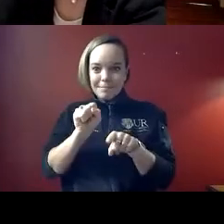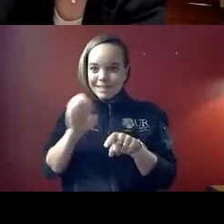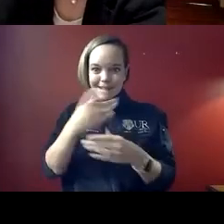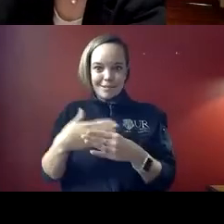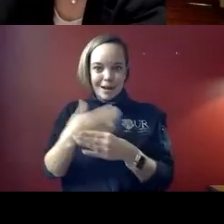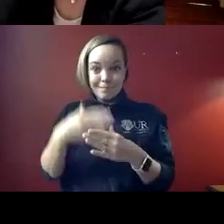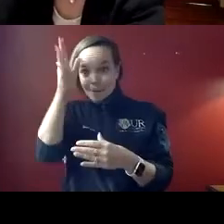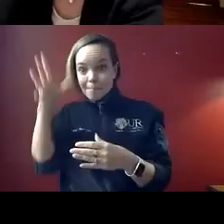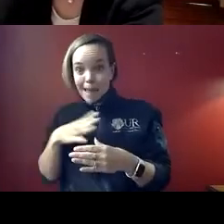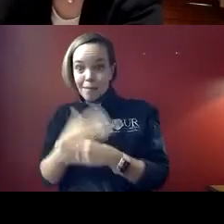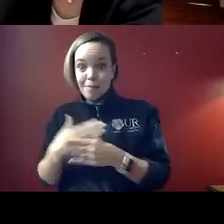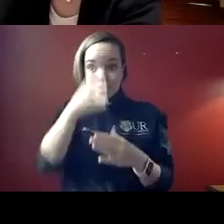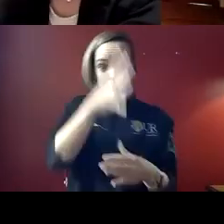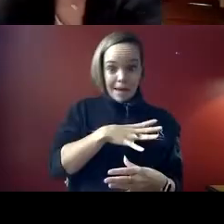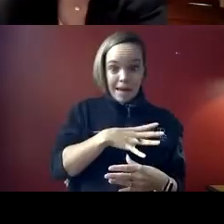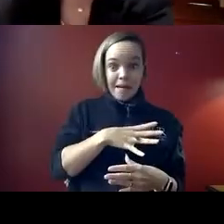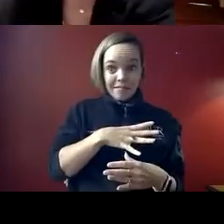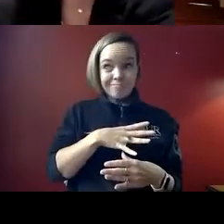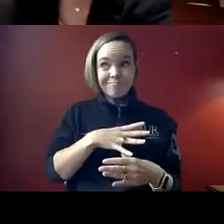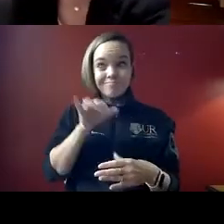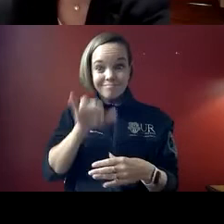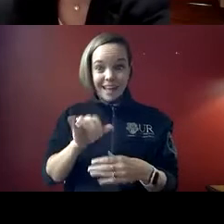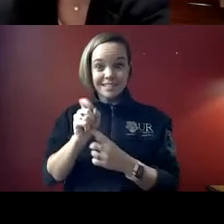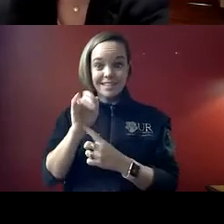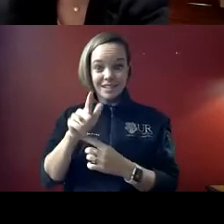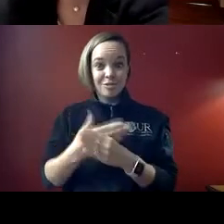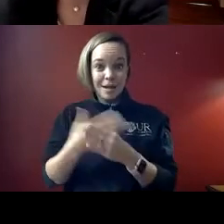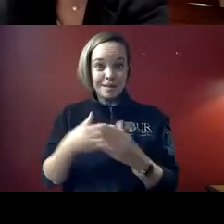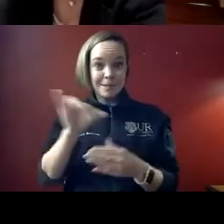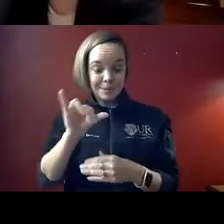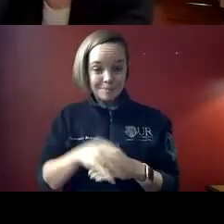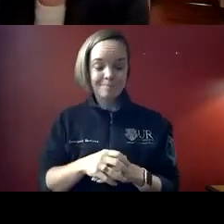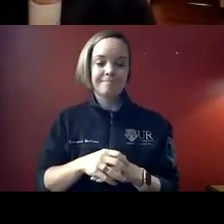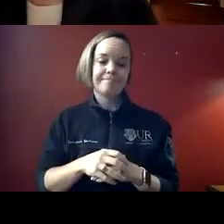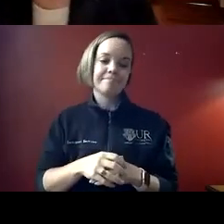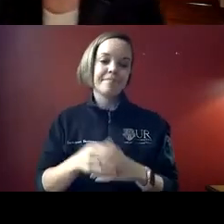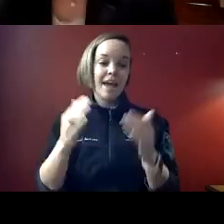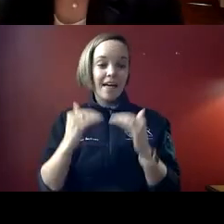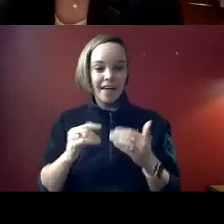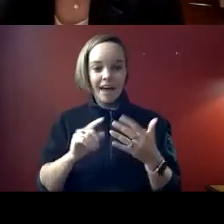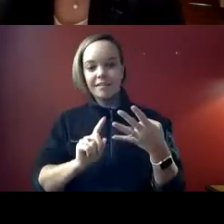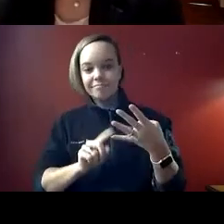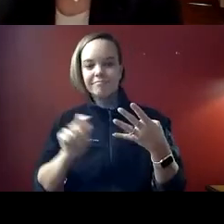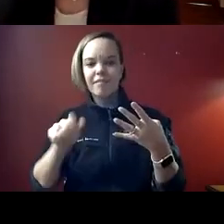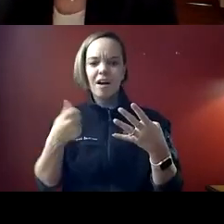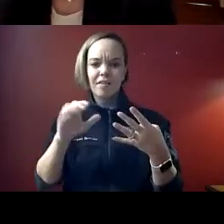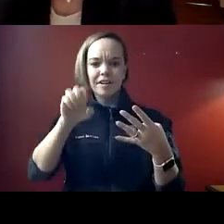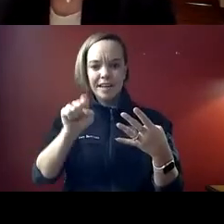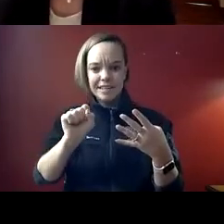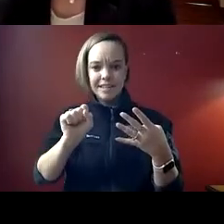sexual harassment. And then there have been a bunch of cases that have delineated